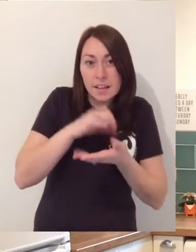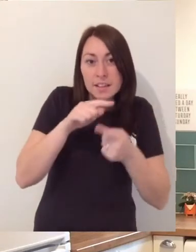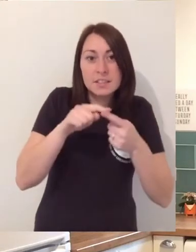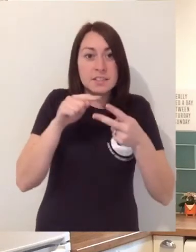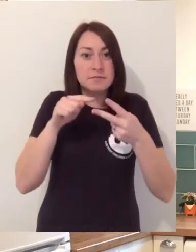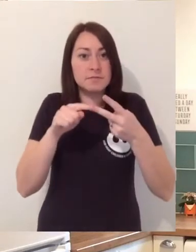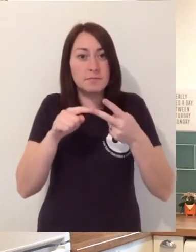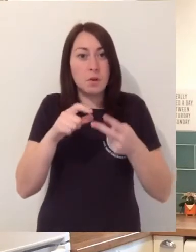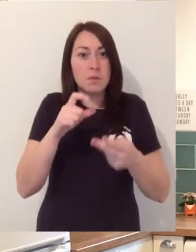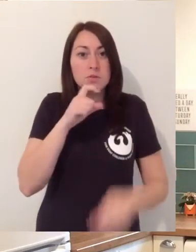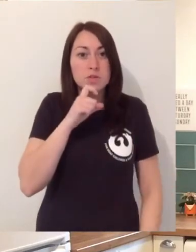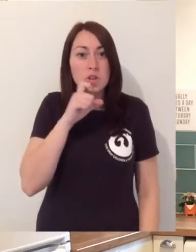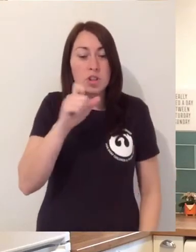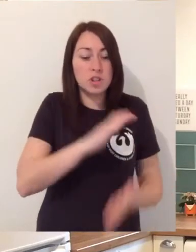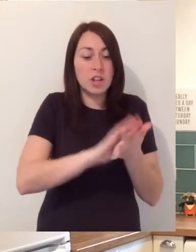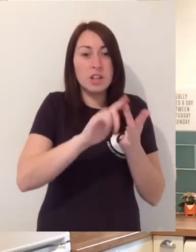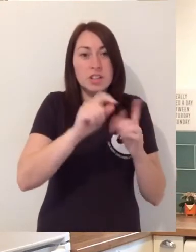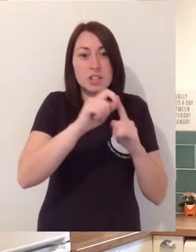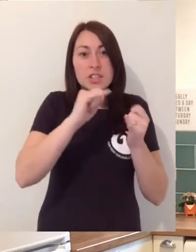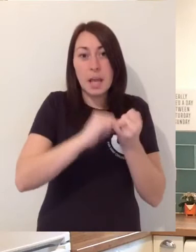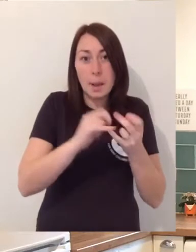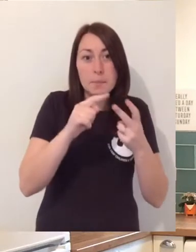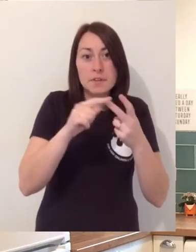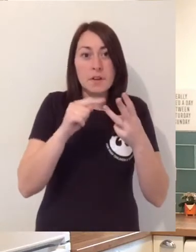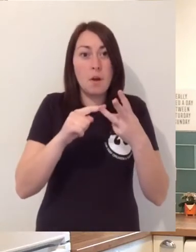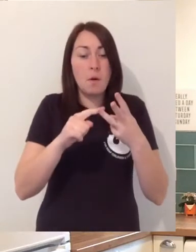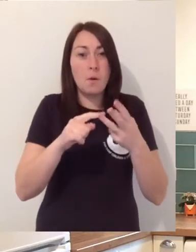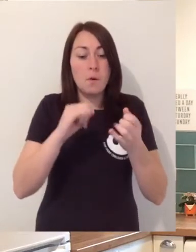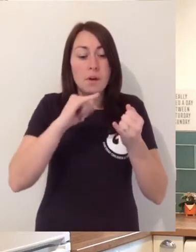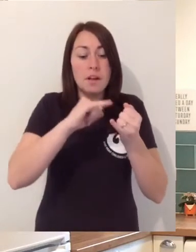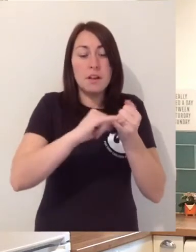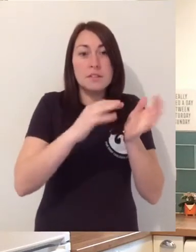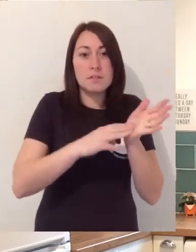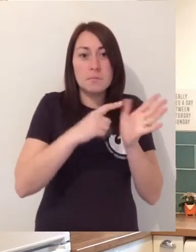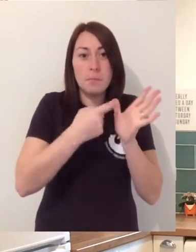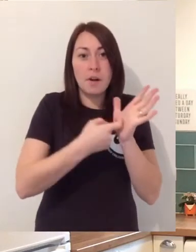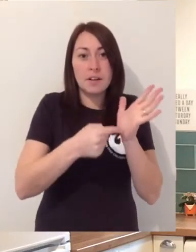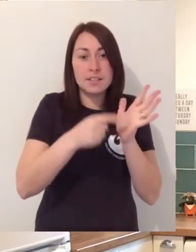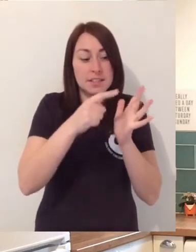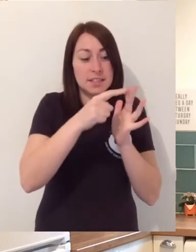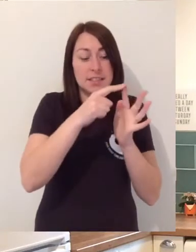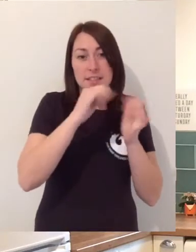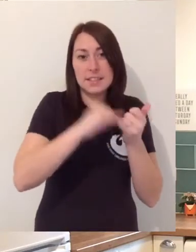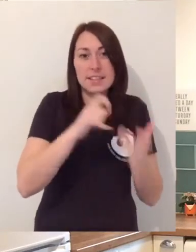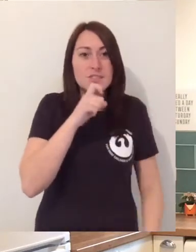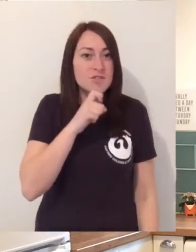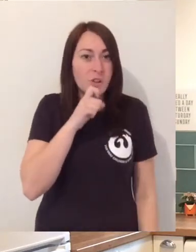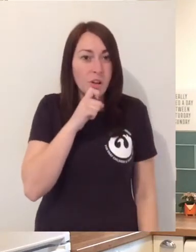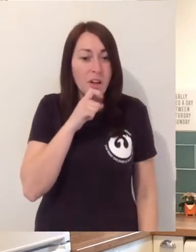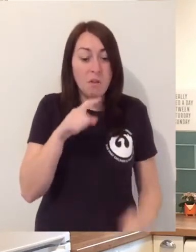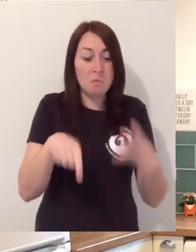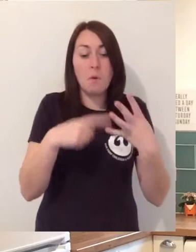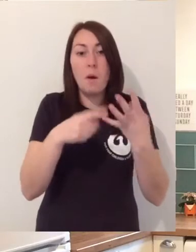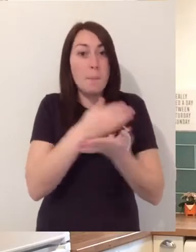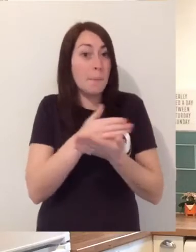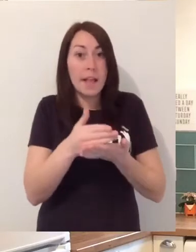raisins, chocolate chips, or you could even put Smarties in there. So whatever you would like, or you could actually leave them plain. I'm going to be using chocolate